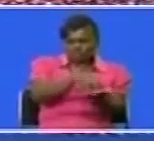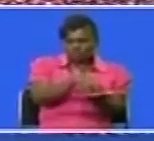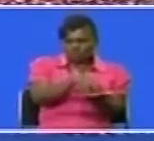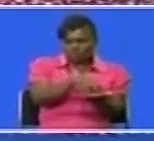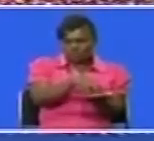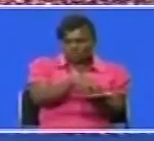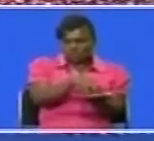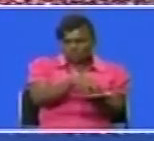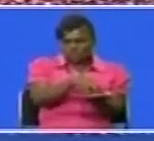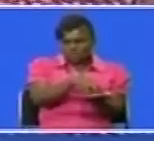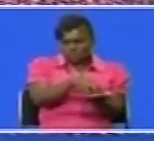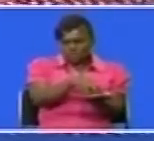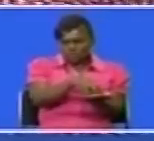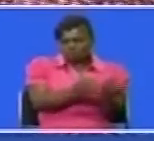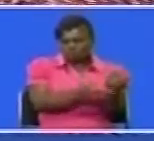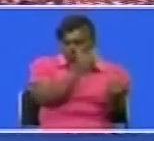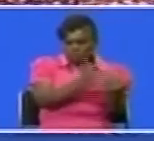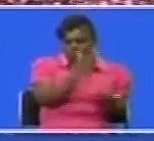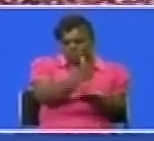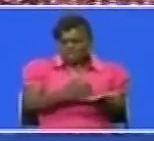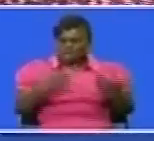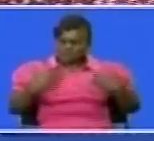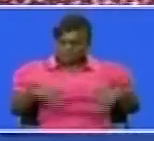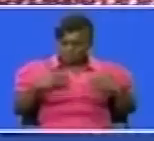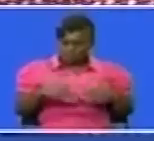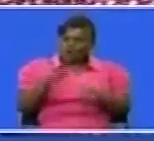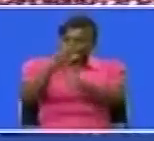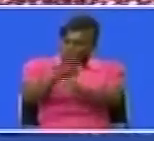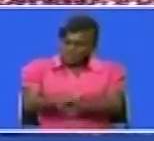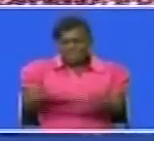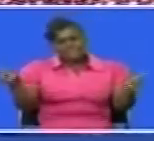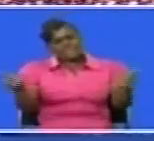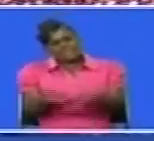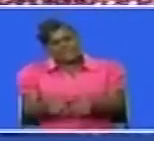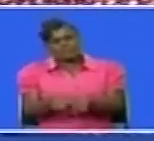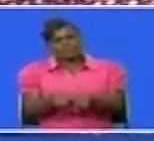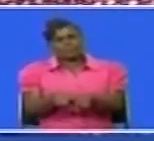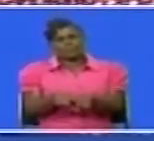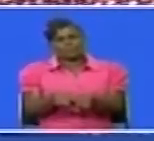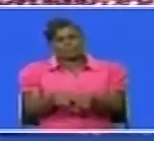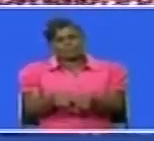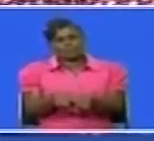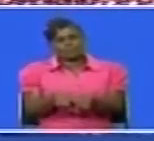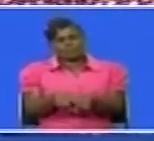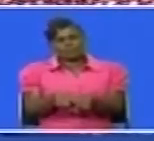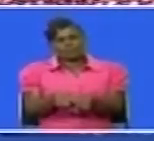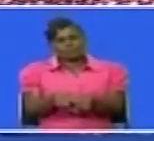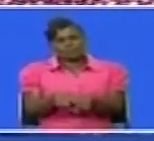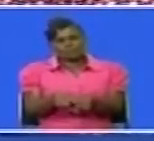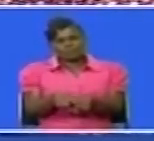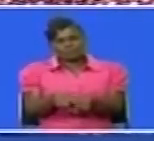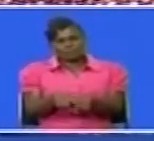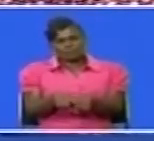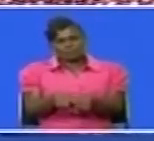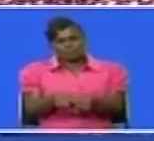therefore favors certain people. It's still exploiting them, even those guys. If you go to Central, there's much, lots of poverty that's